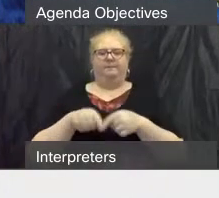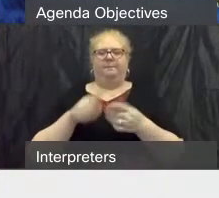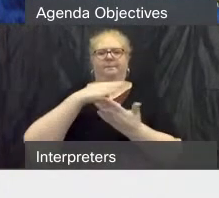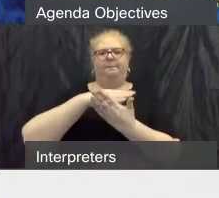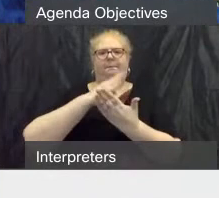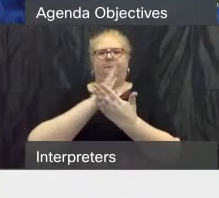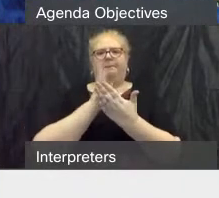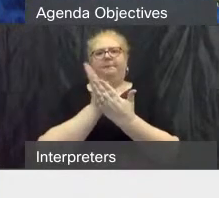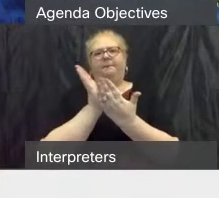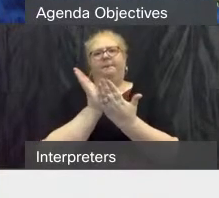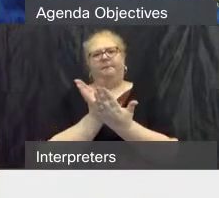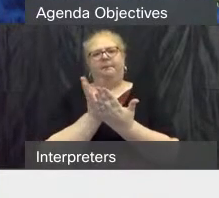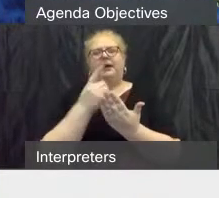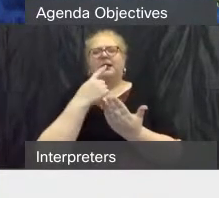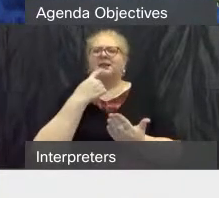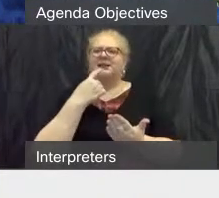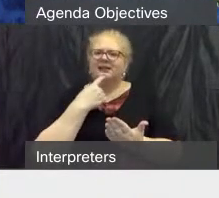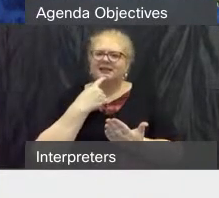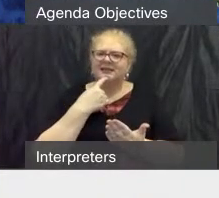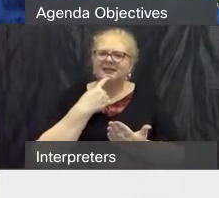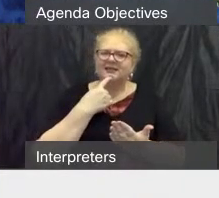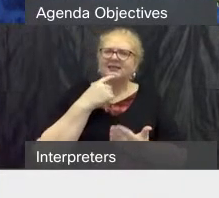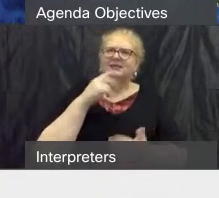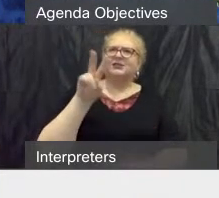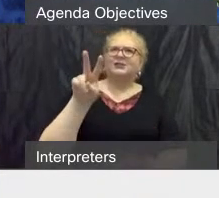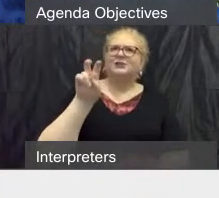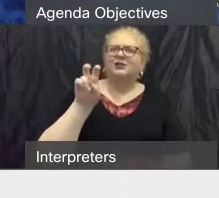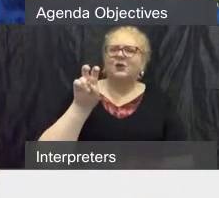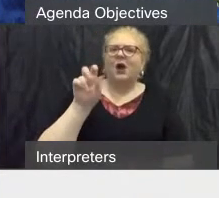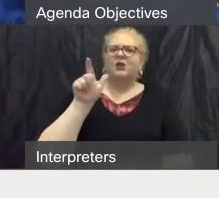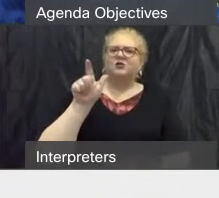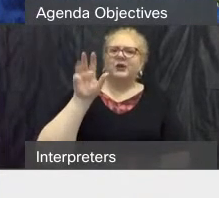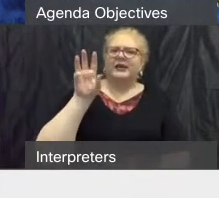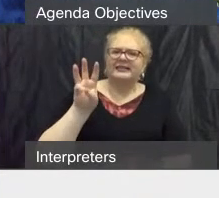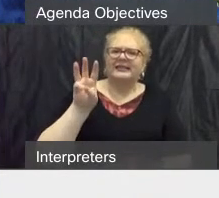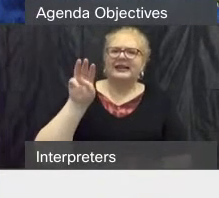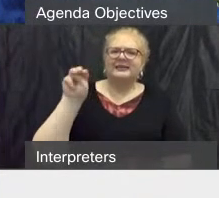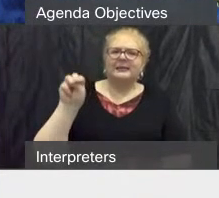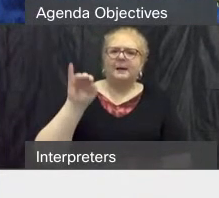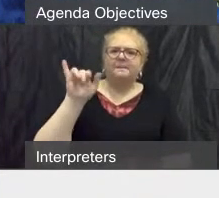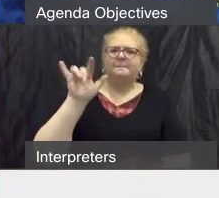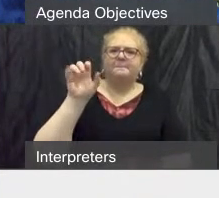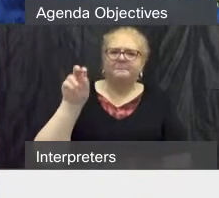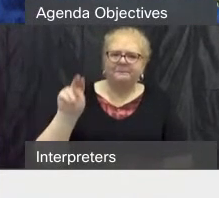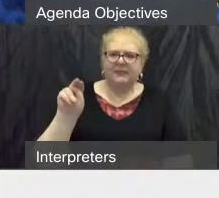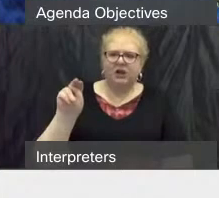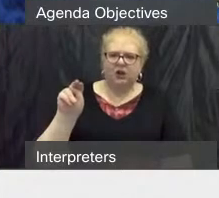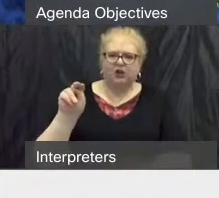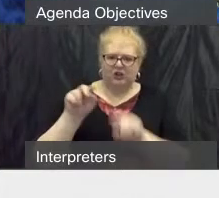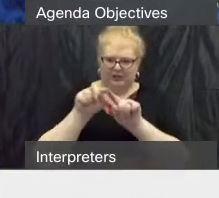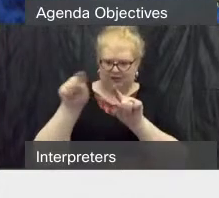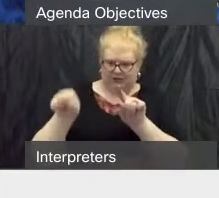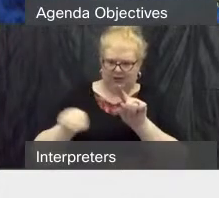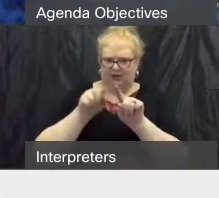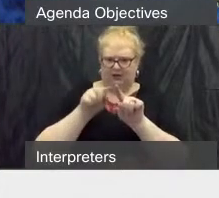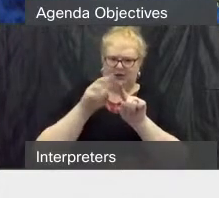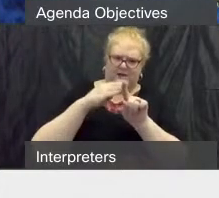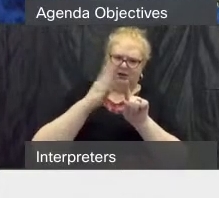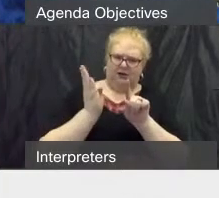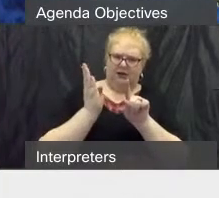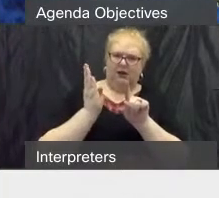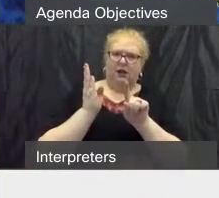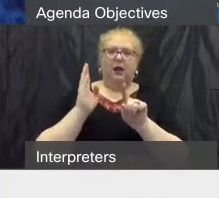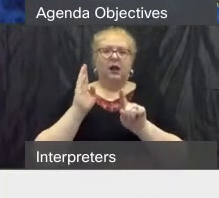226 million on mine. That's a typo, isn't it? No, It's supposed